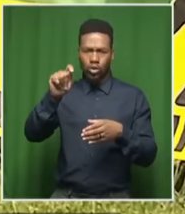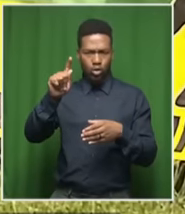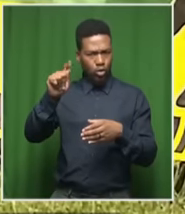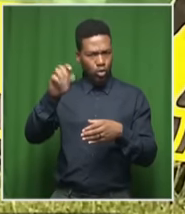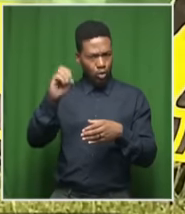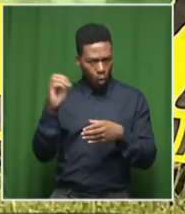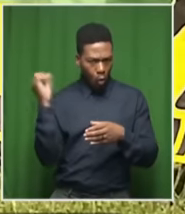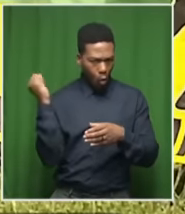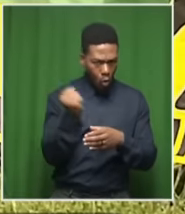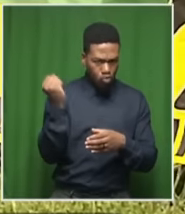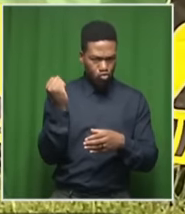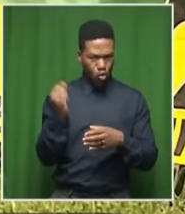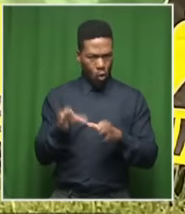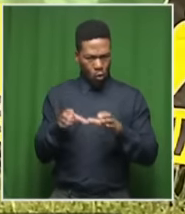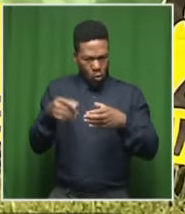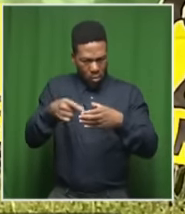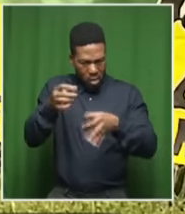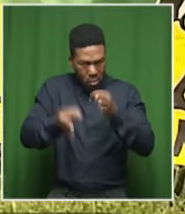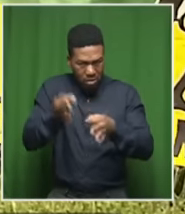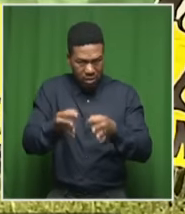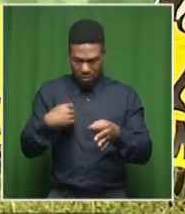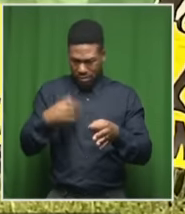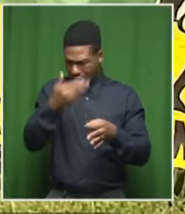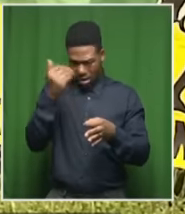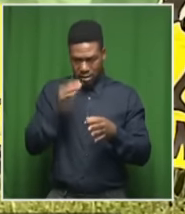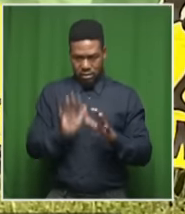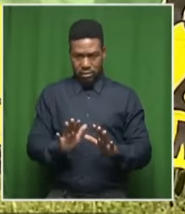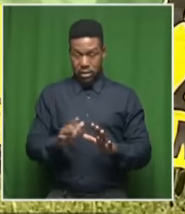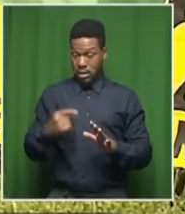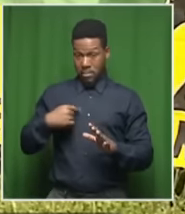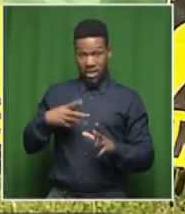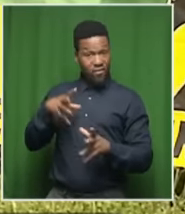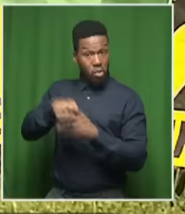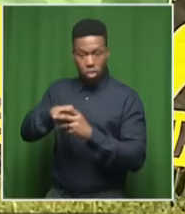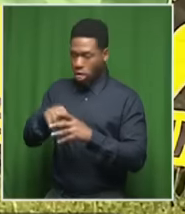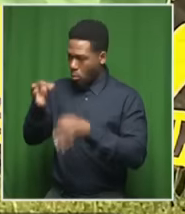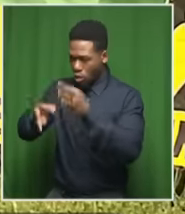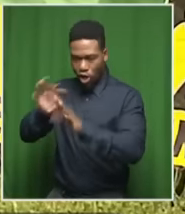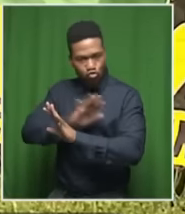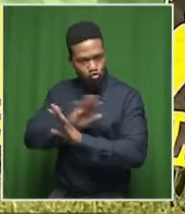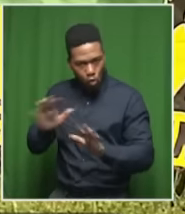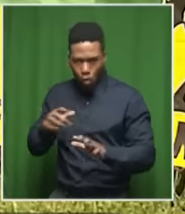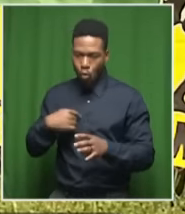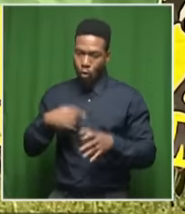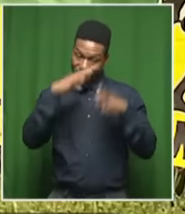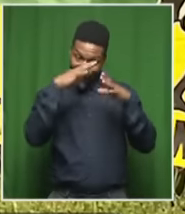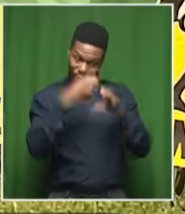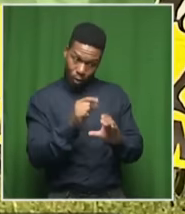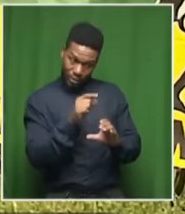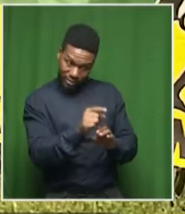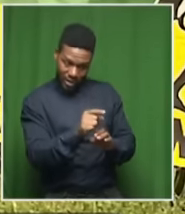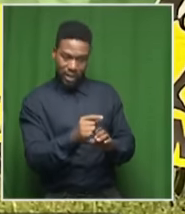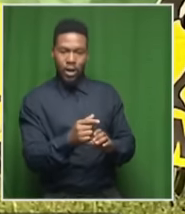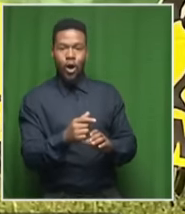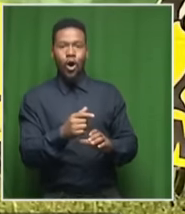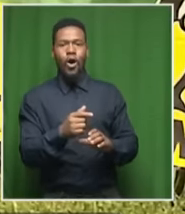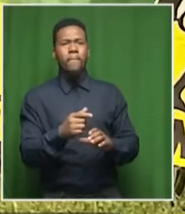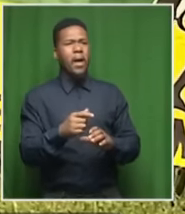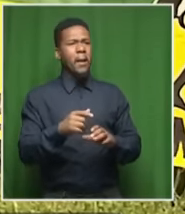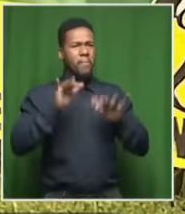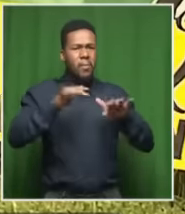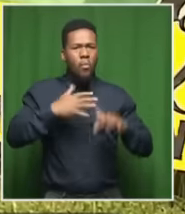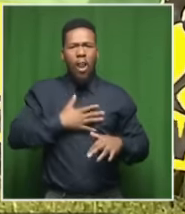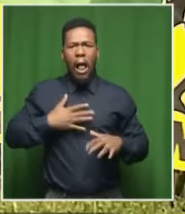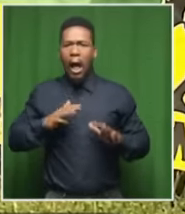Tina. We are not politicians. Tina, we are dealing with three things, which is the welfare, the business opportunity, and employment opportunities. We are not. If we wanted